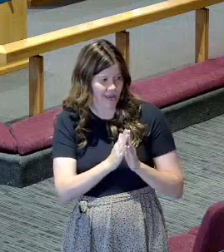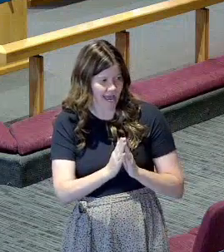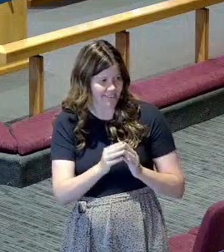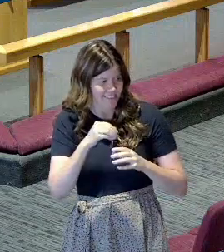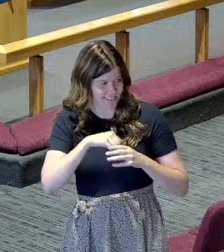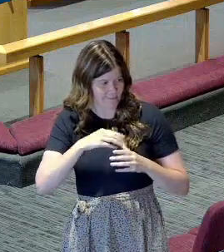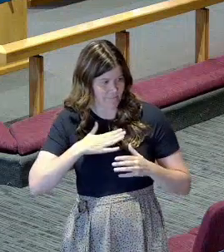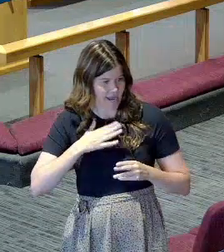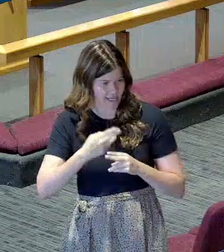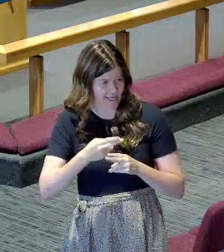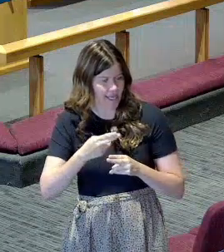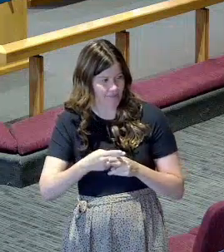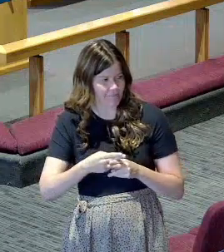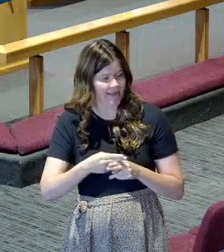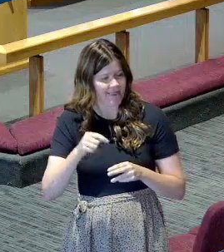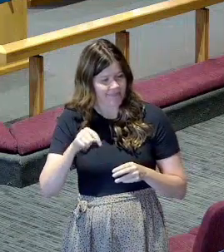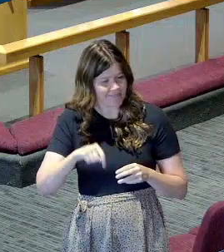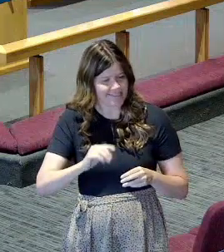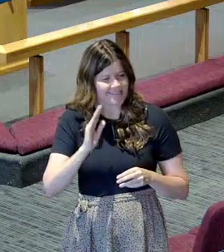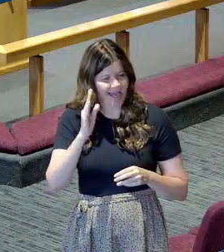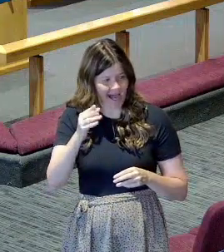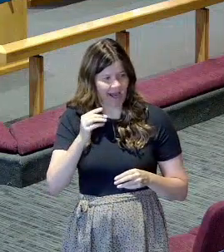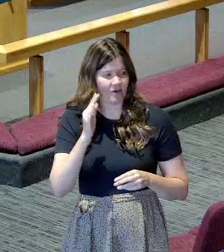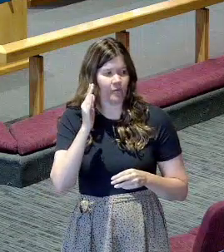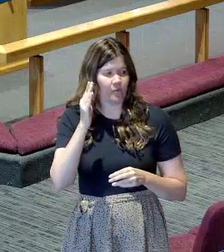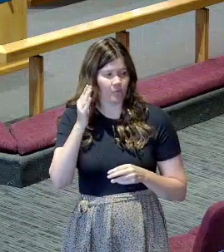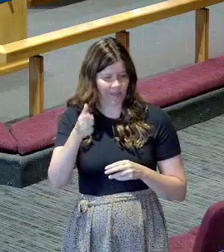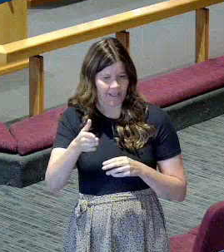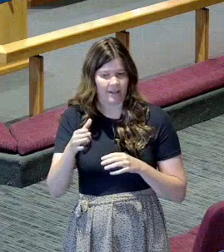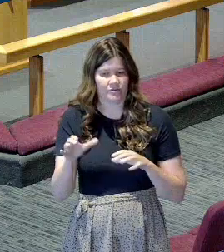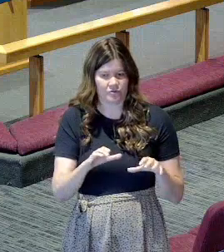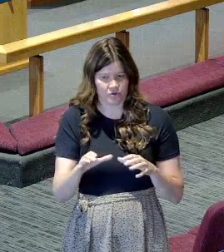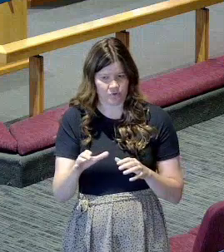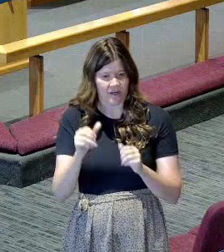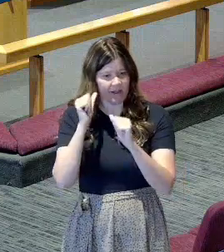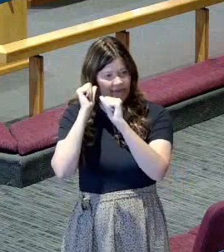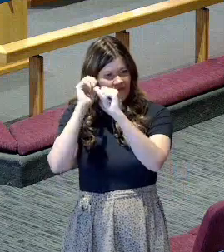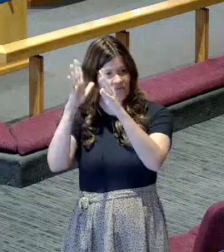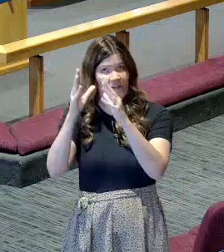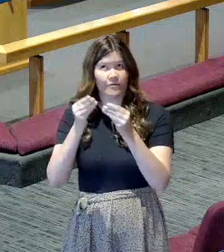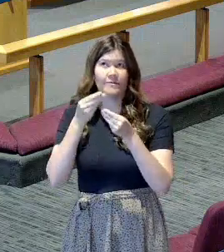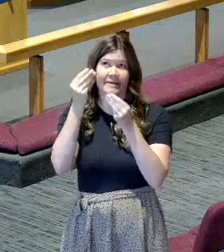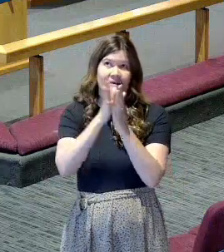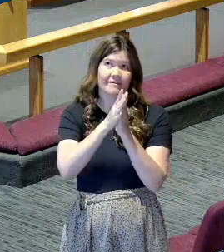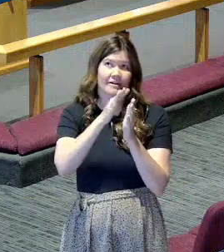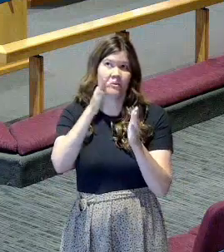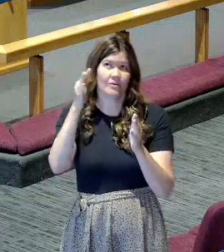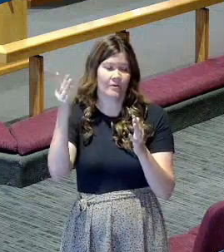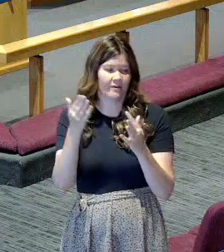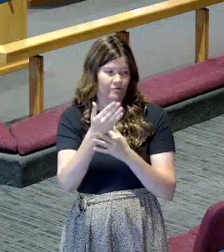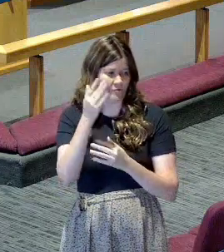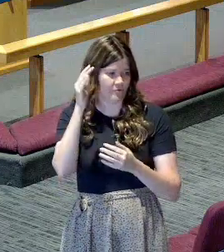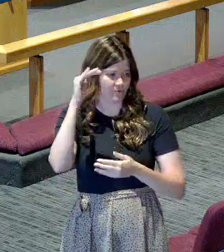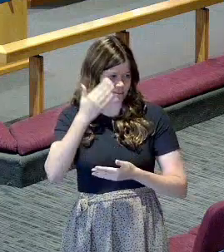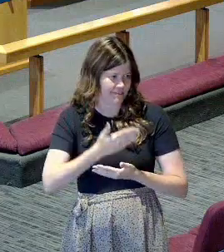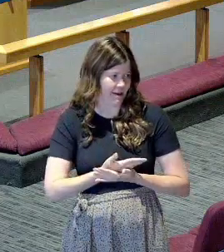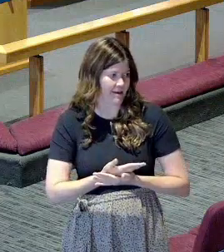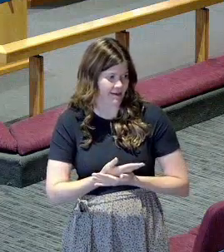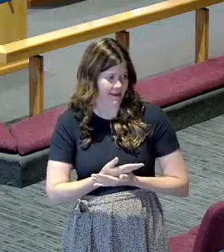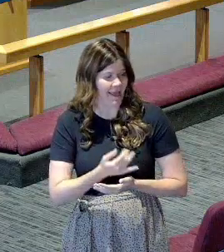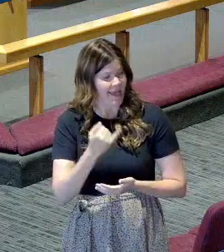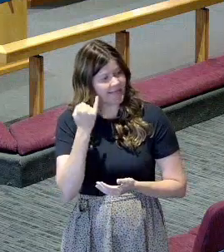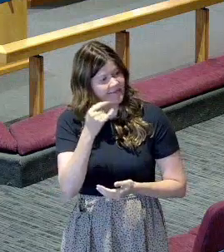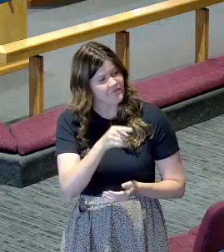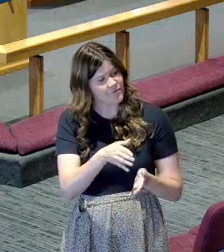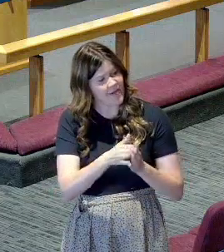in my name, this I will do, that the Father may be glorified in the Son. And if you ask